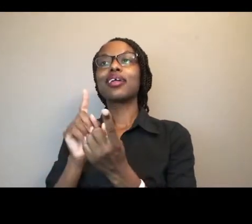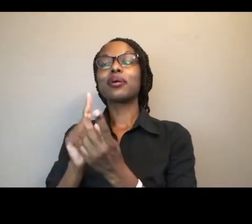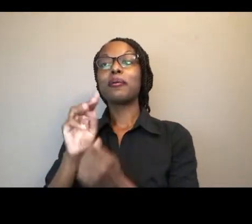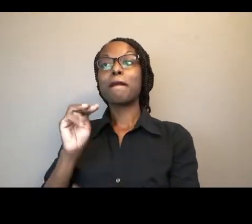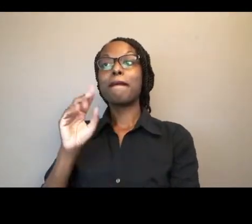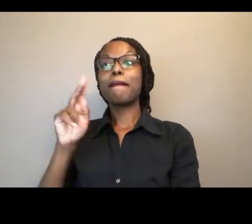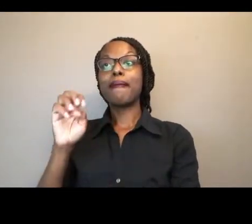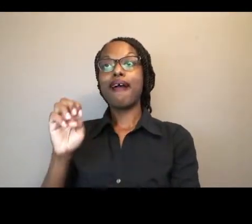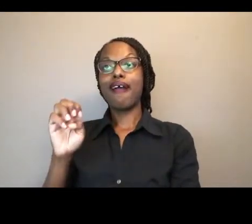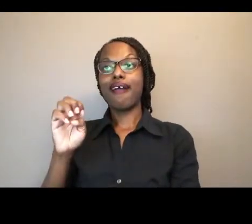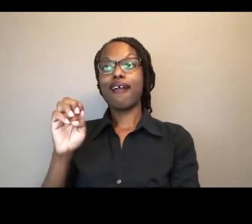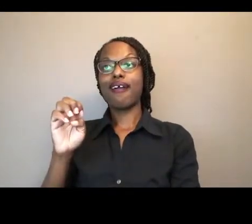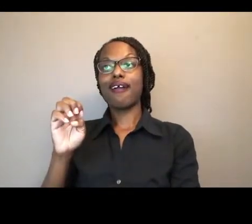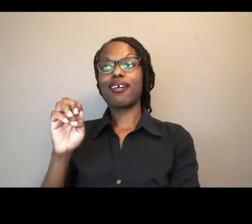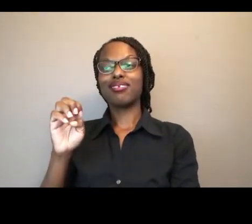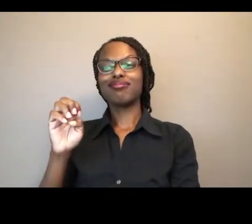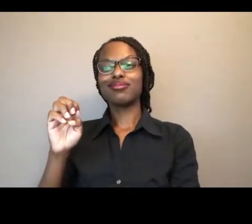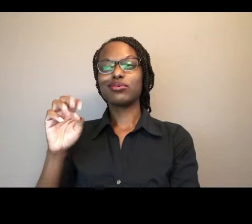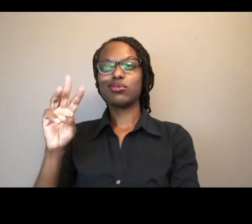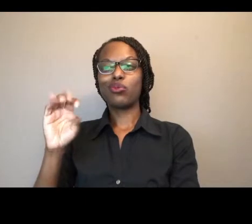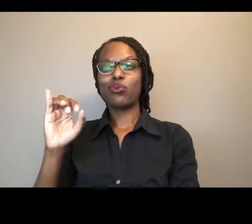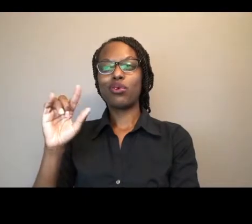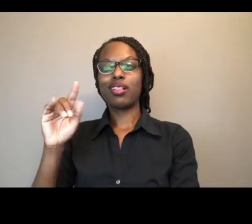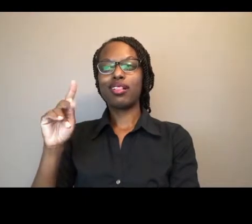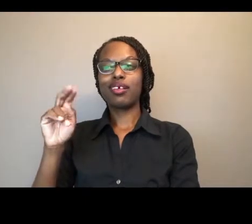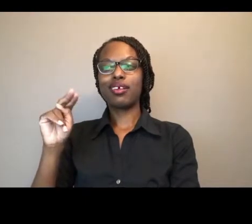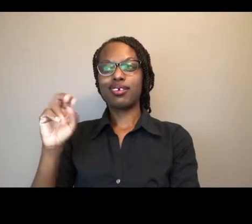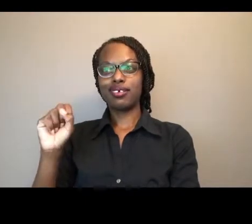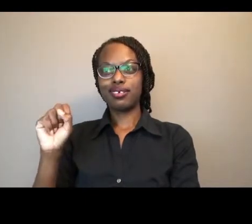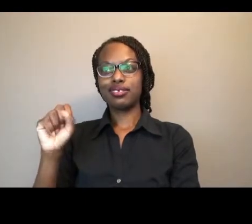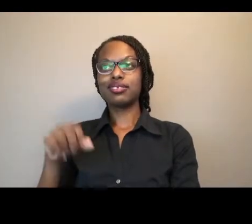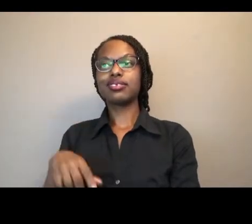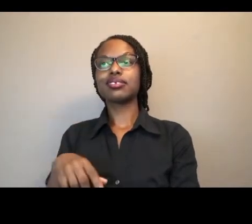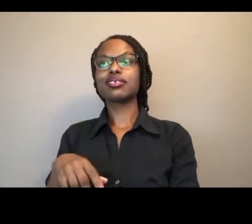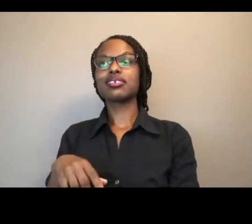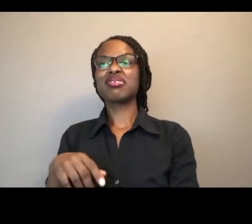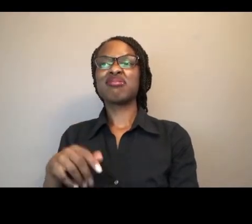us. And that's when everything went